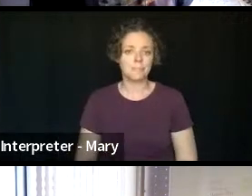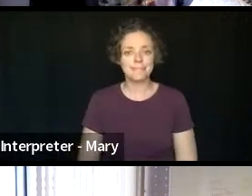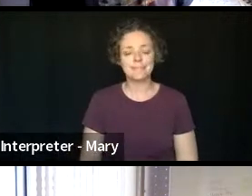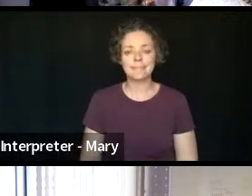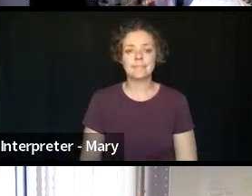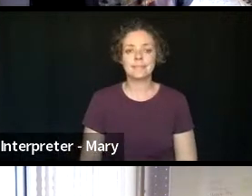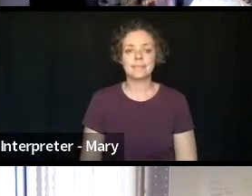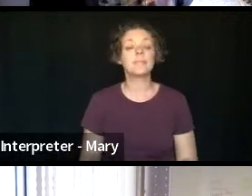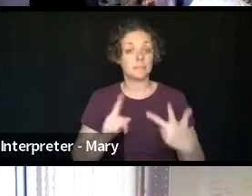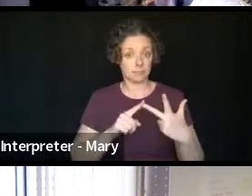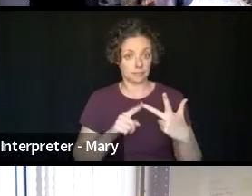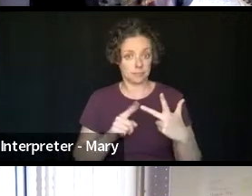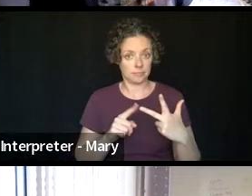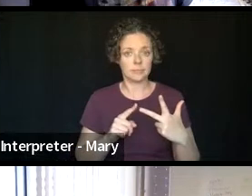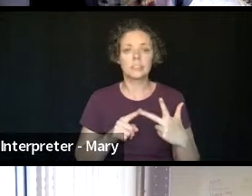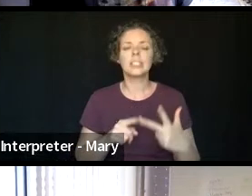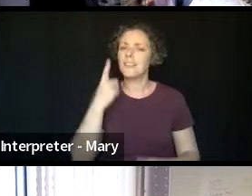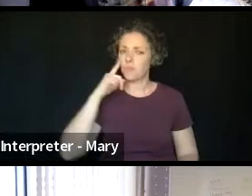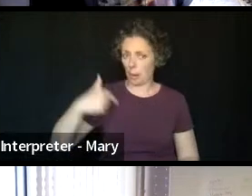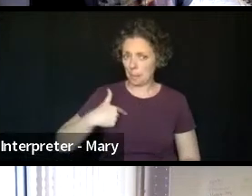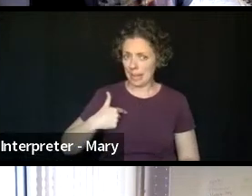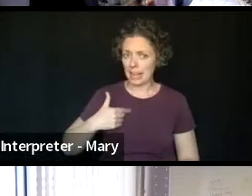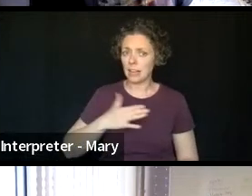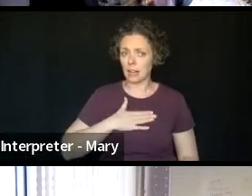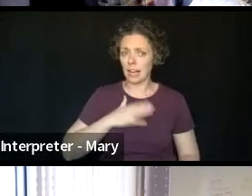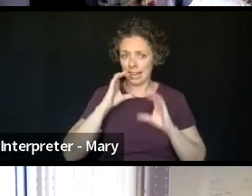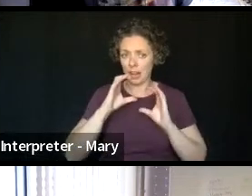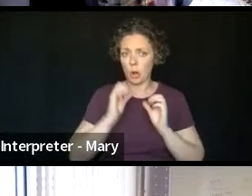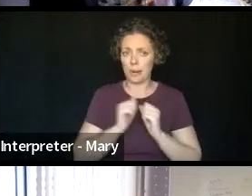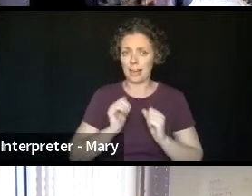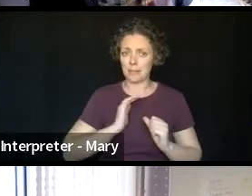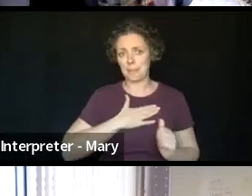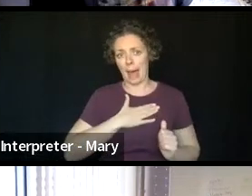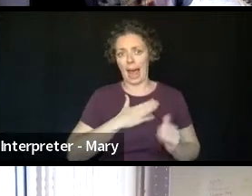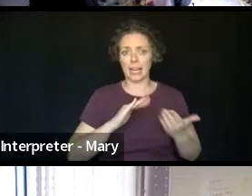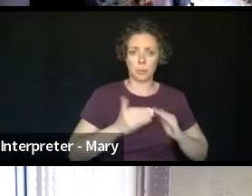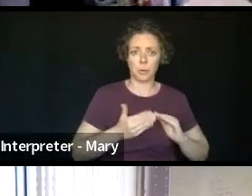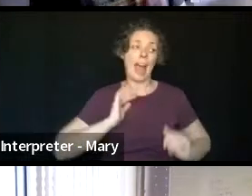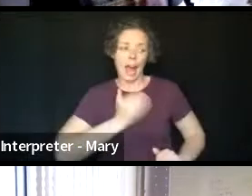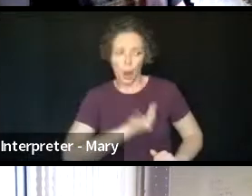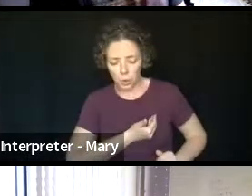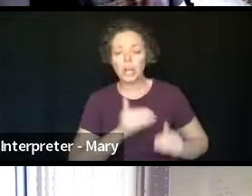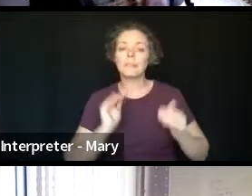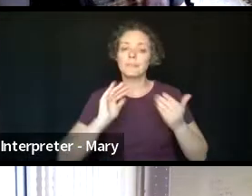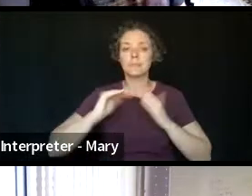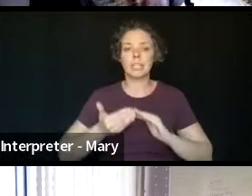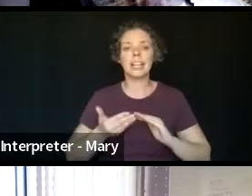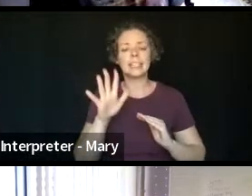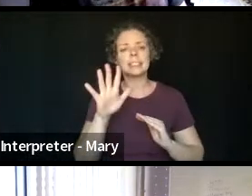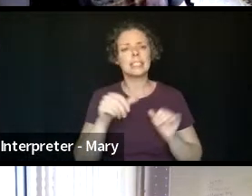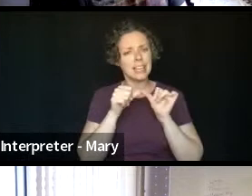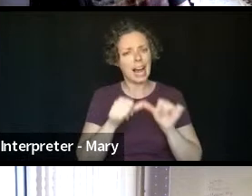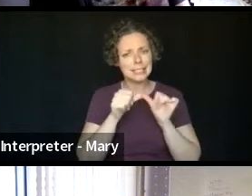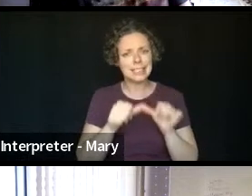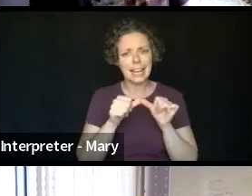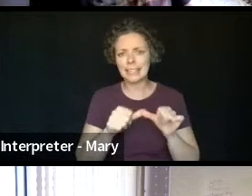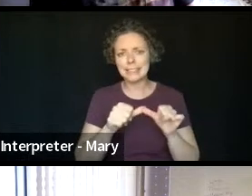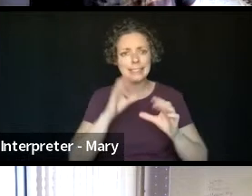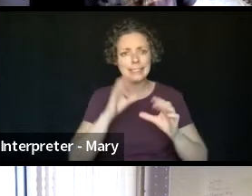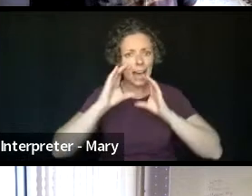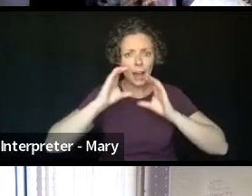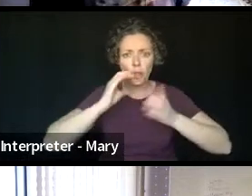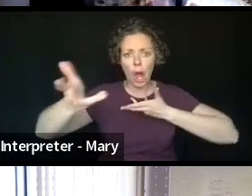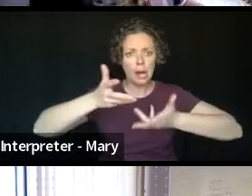And I think for me and my conversations with my community, our community, is that, it's just this constant dialogue, and it's the